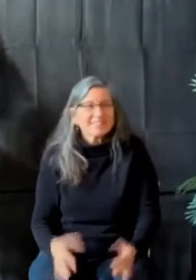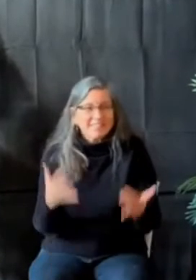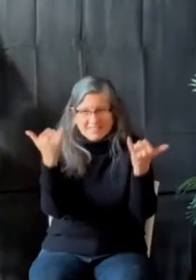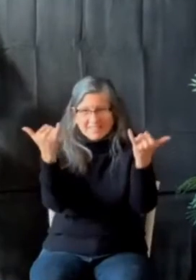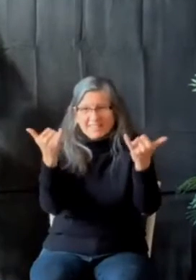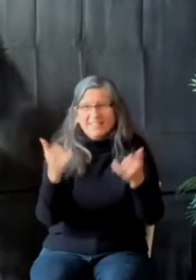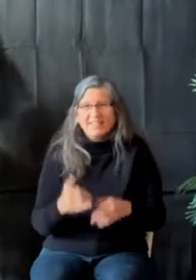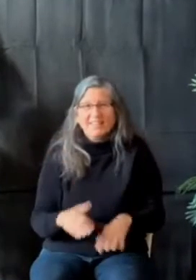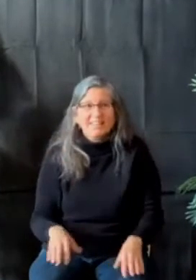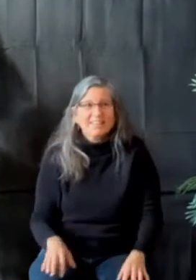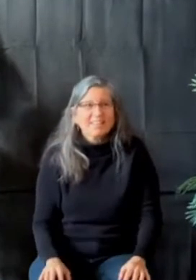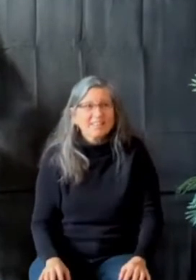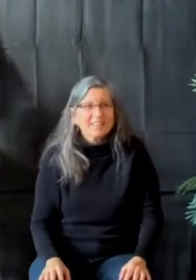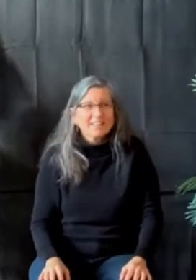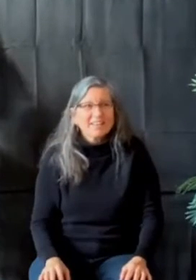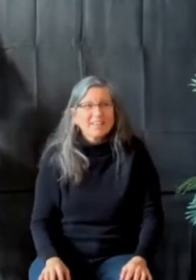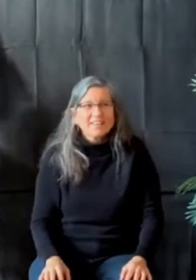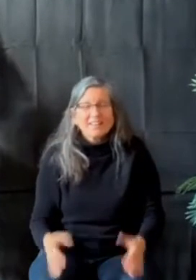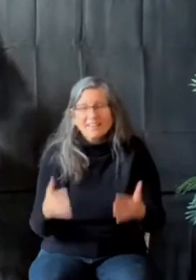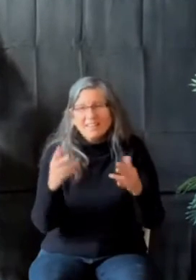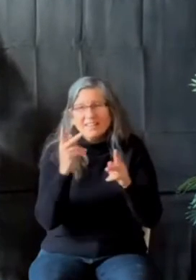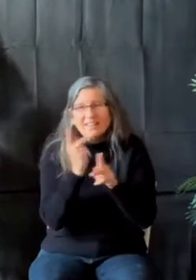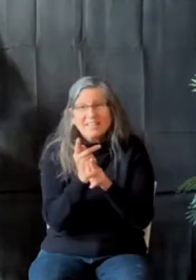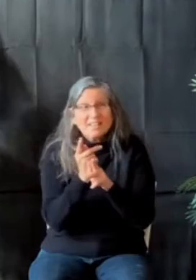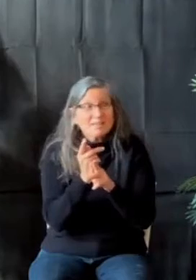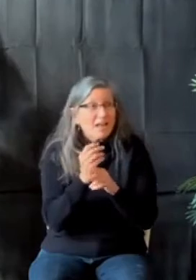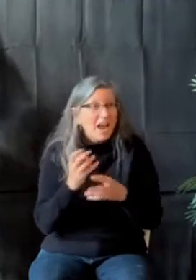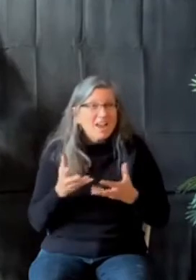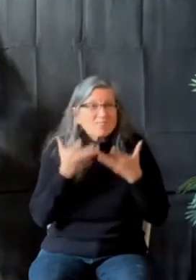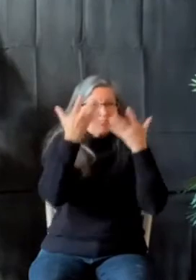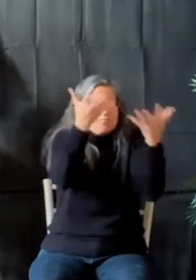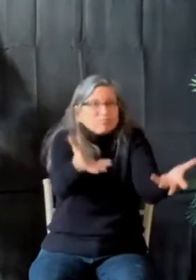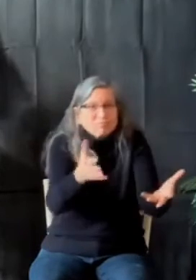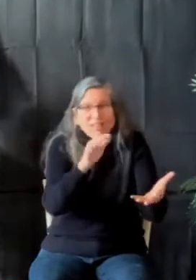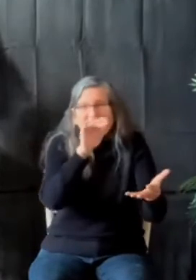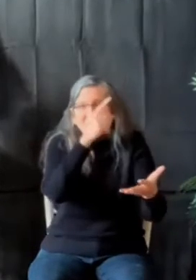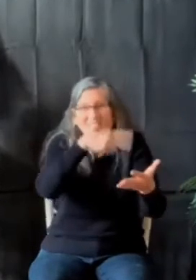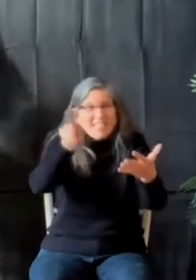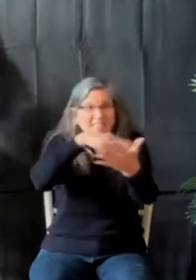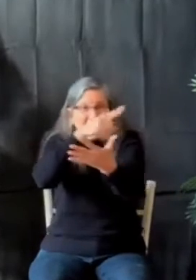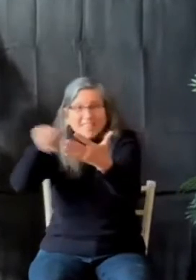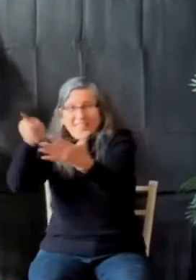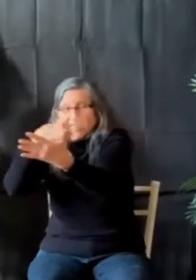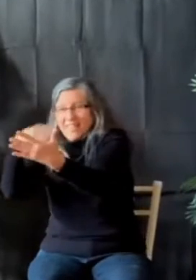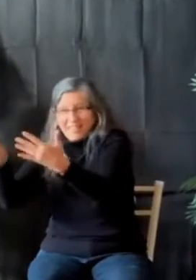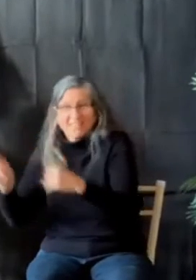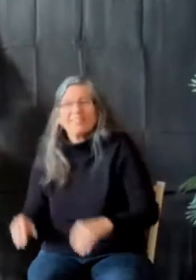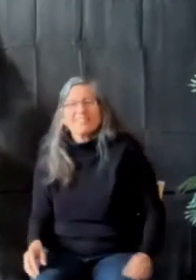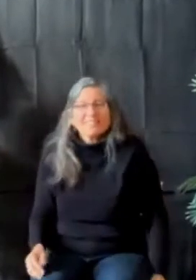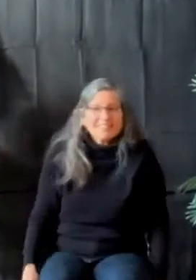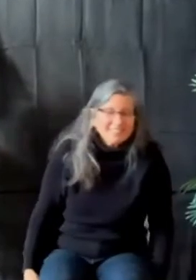Now that I've heaped that condemnation on you, which will not cure the sin.